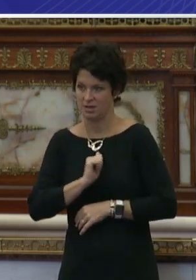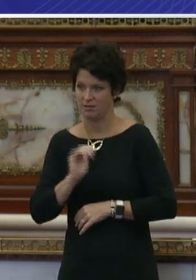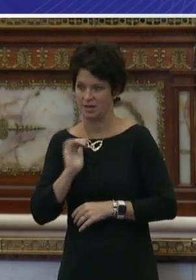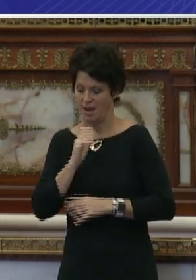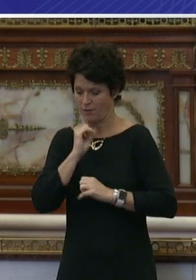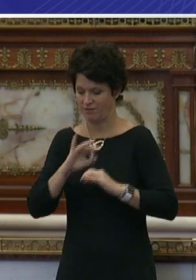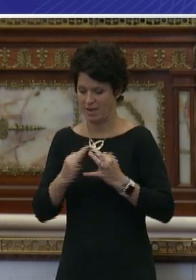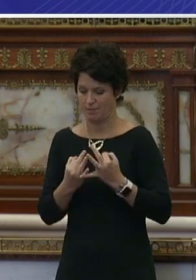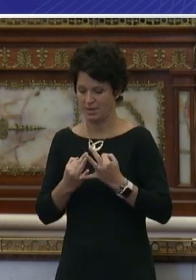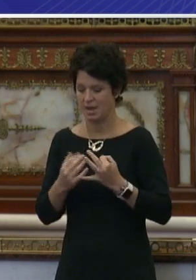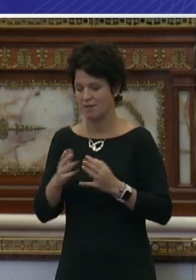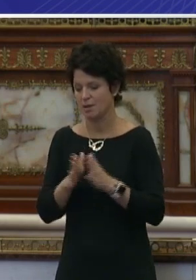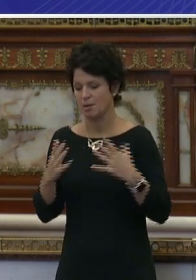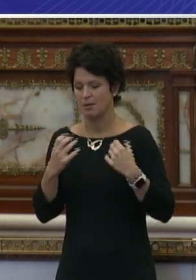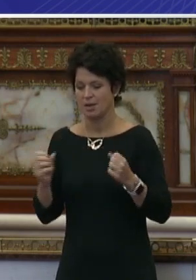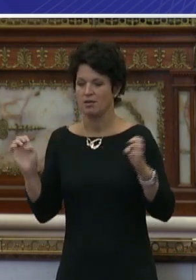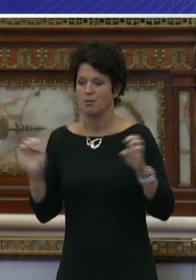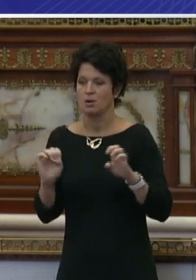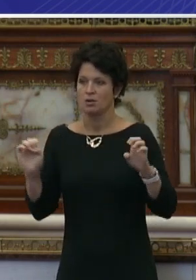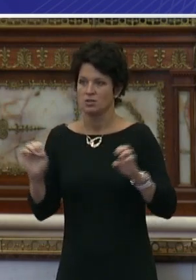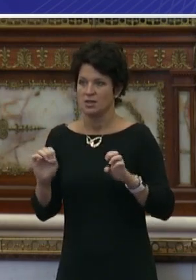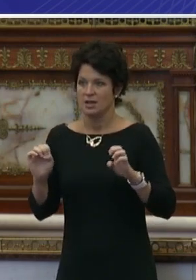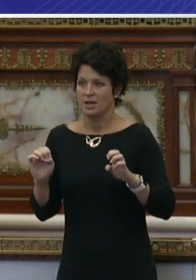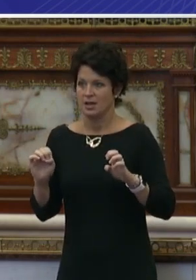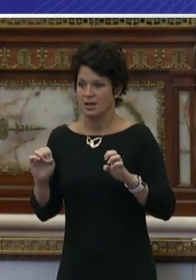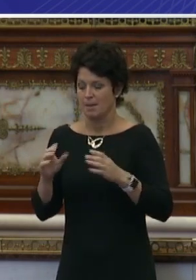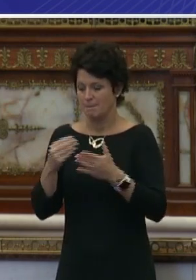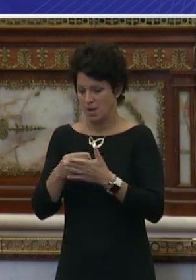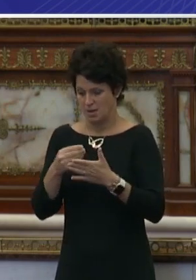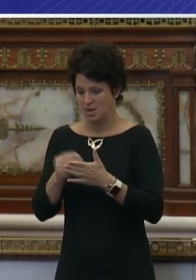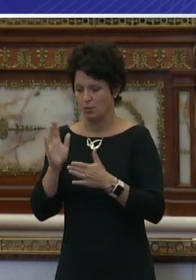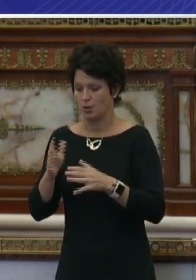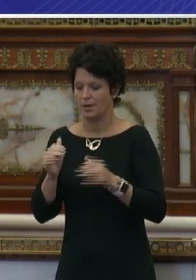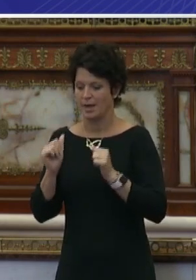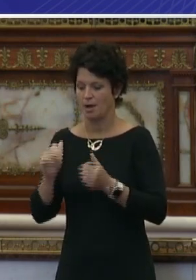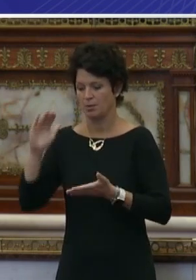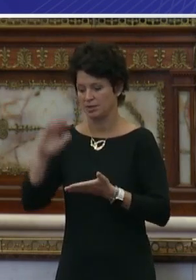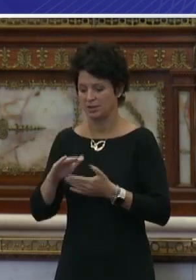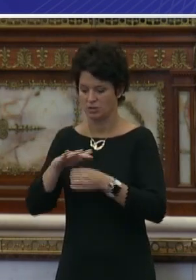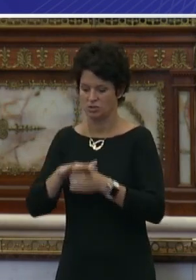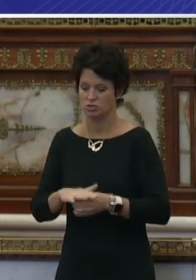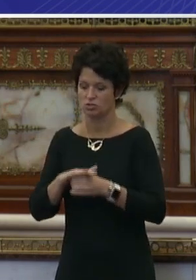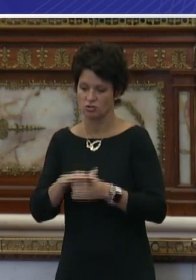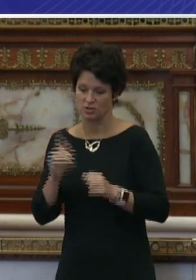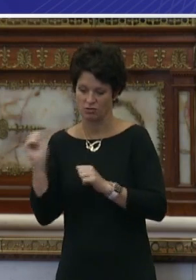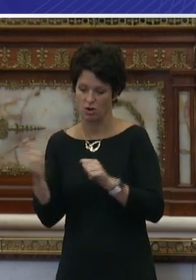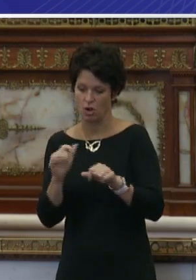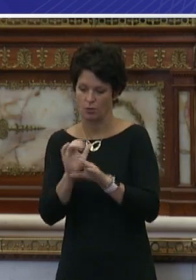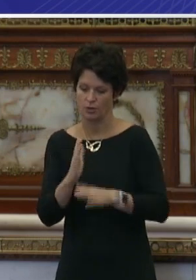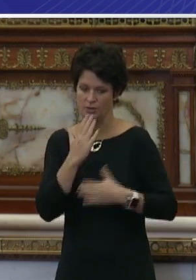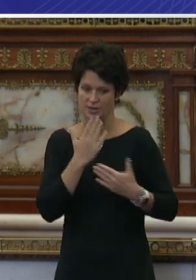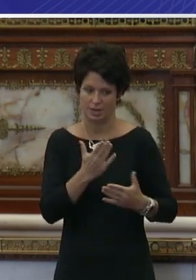loved ones. Having a public health emergency leave will help alleviate the stress of the current situation on all workers. Thank